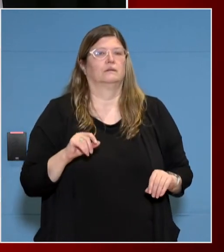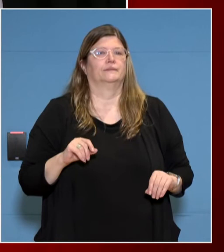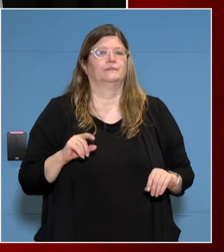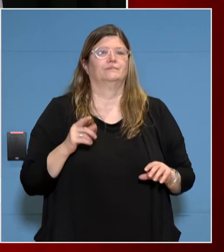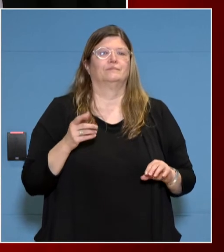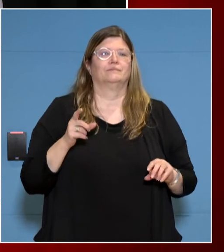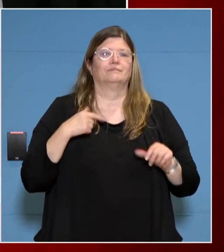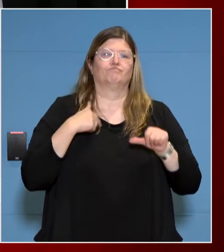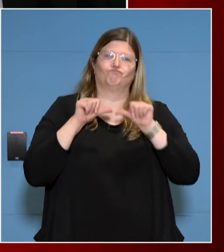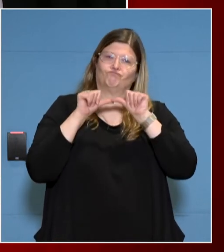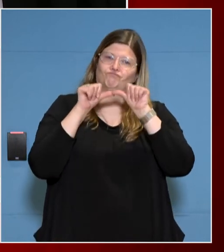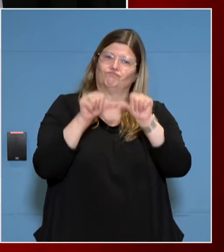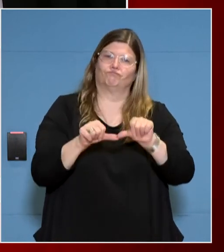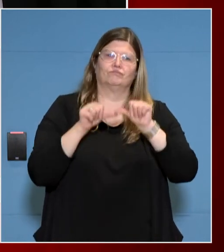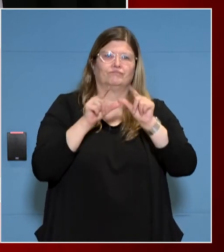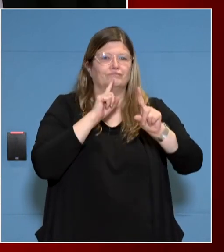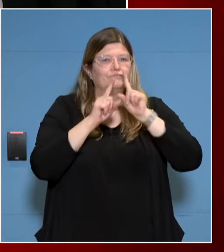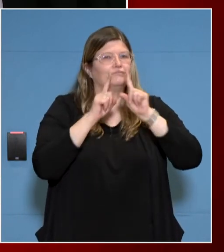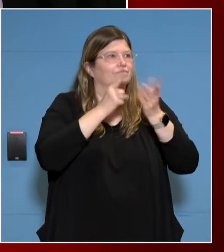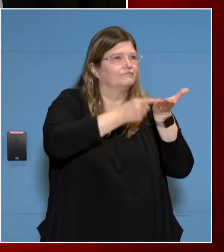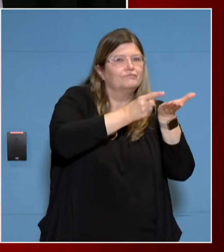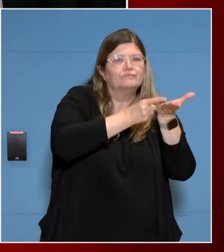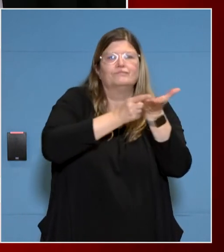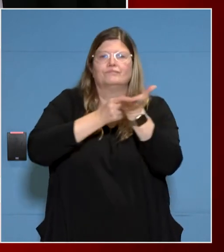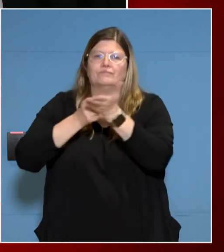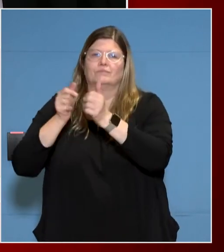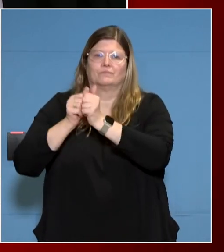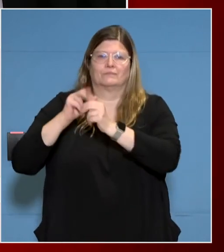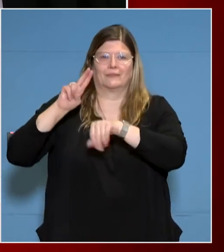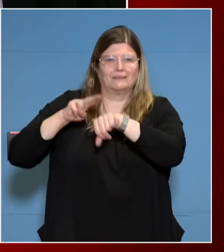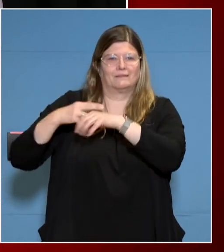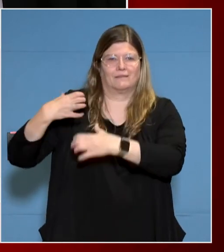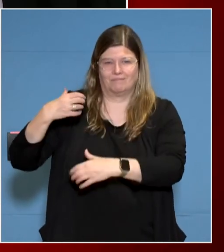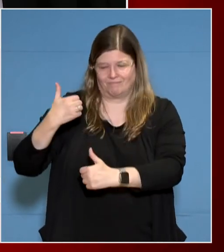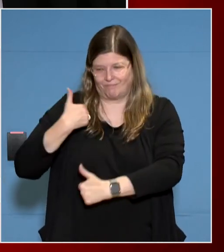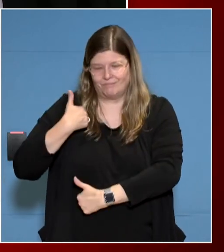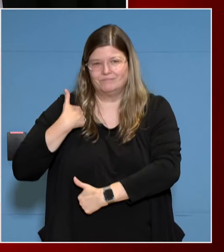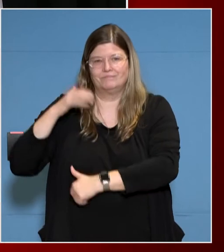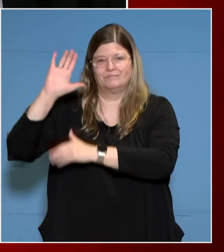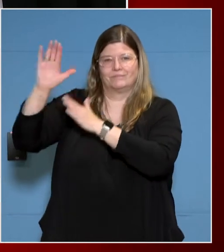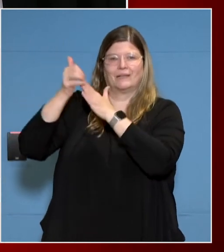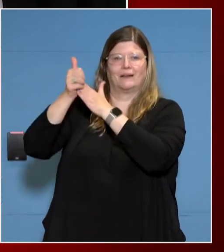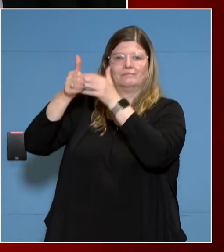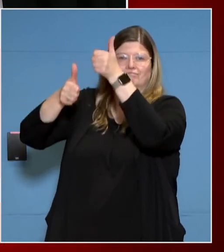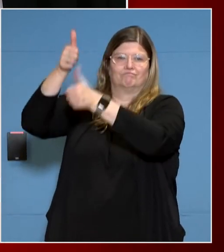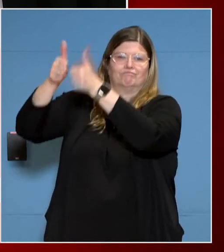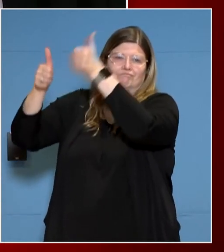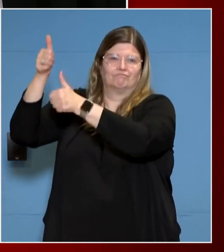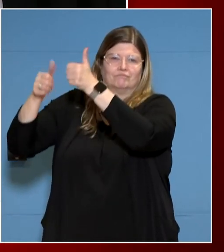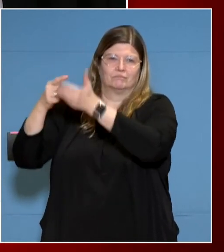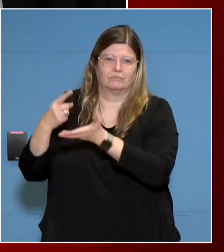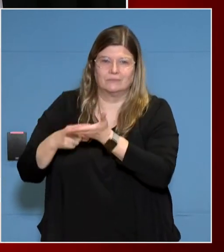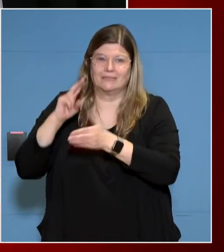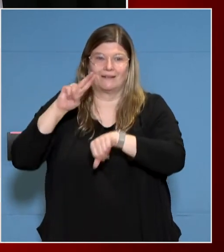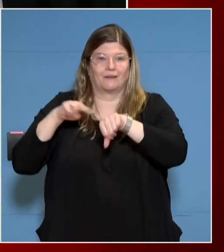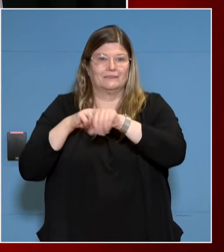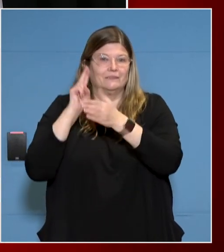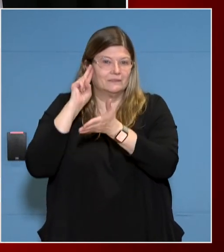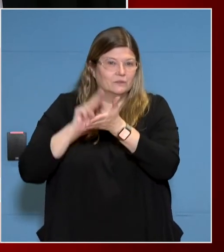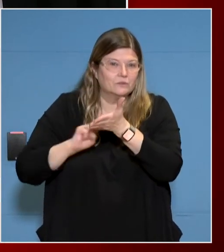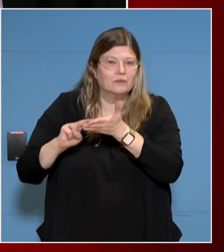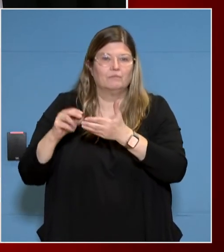dialogue with the National Guard and with the leadership of the National Guard and the new acting Secretary of the Army. So I think some of those numbers are still in